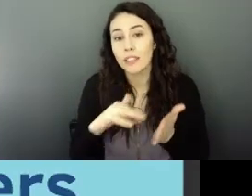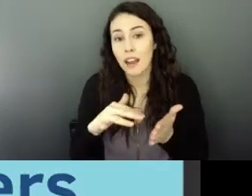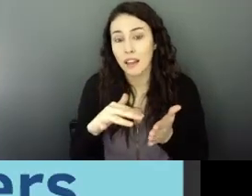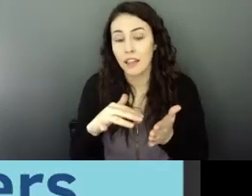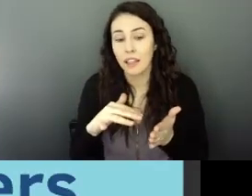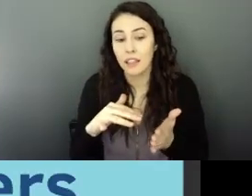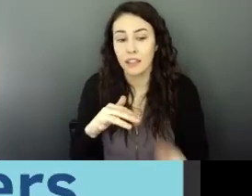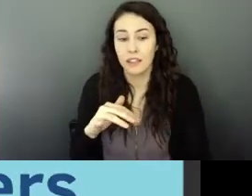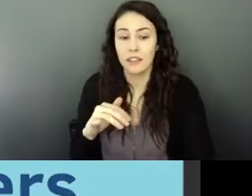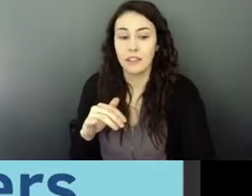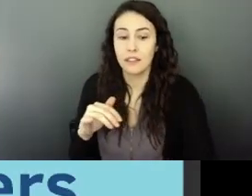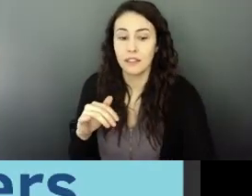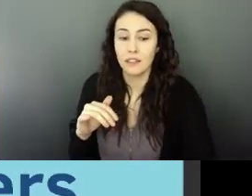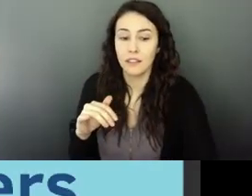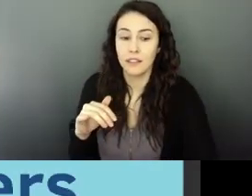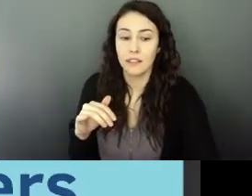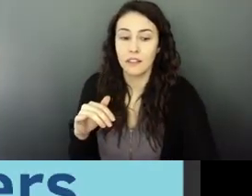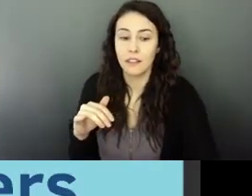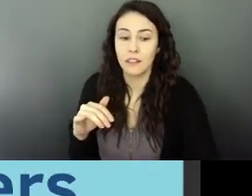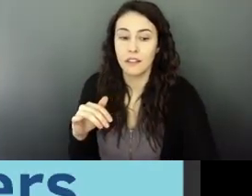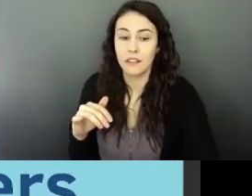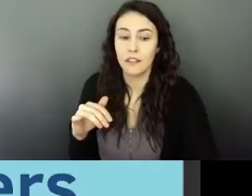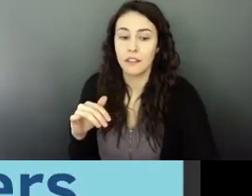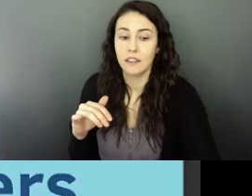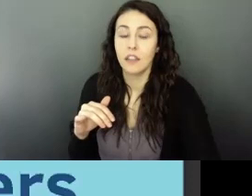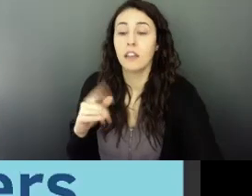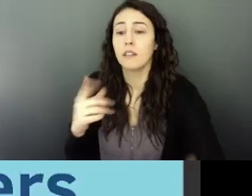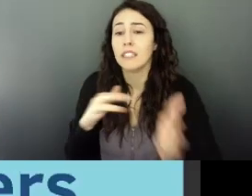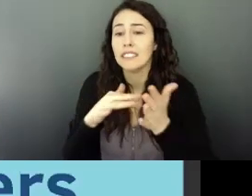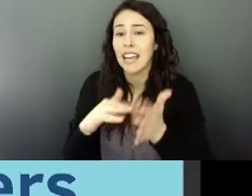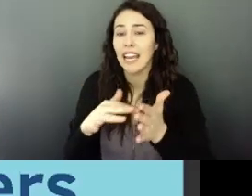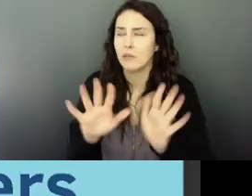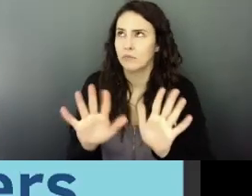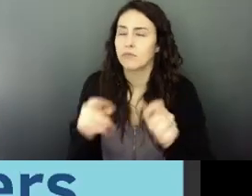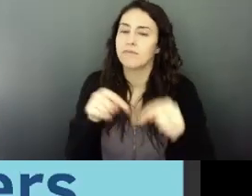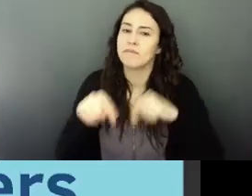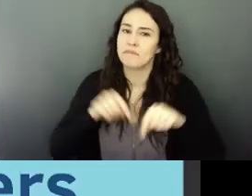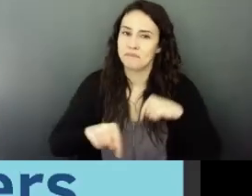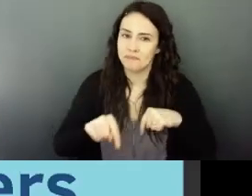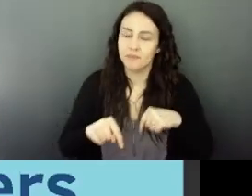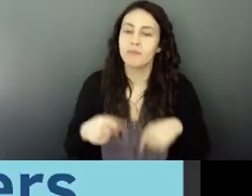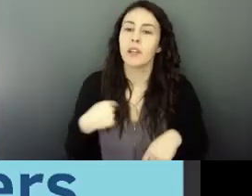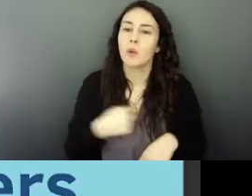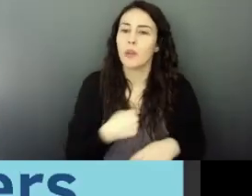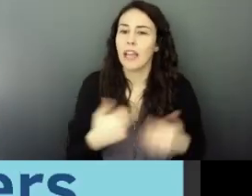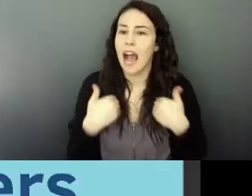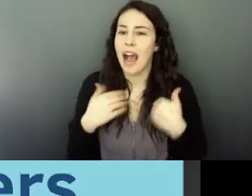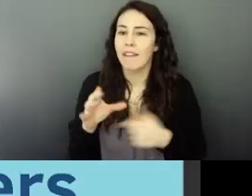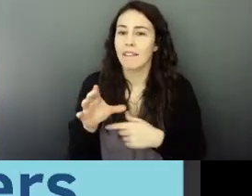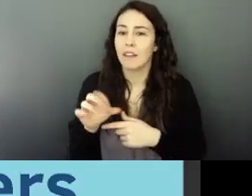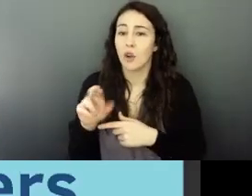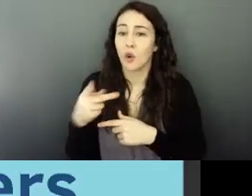that showed that, I'll back up a little bit. We have corporate partners